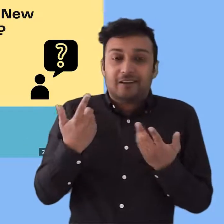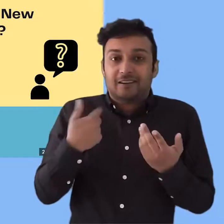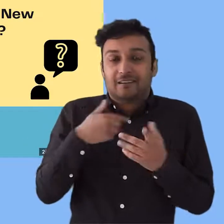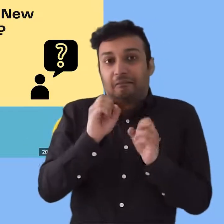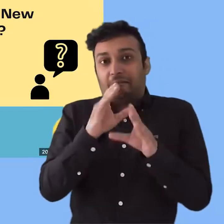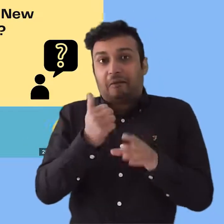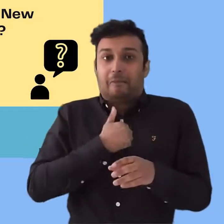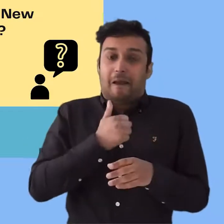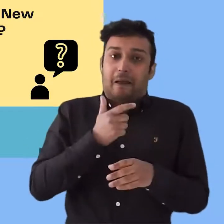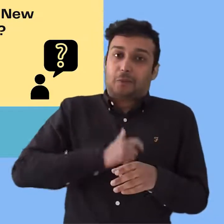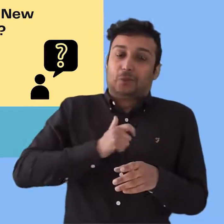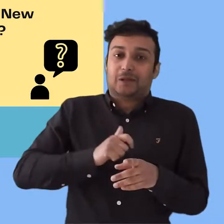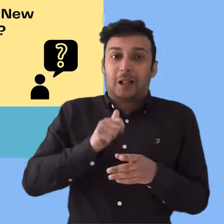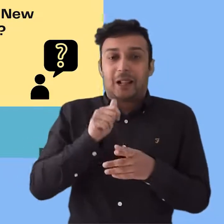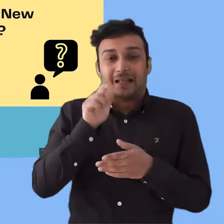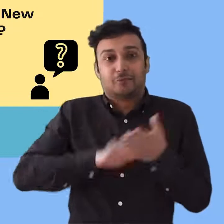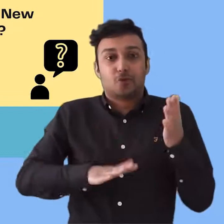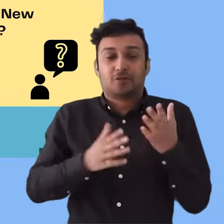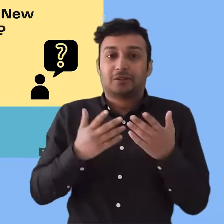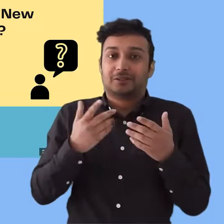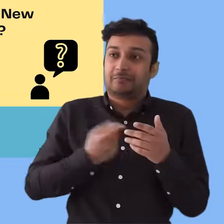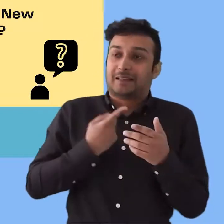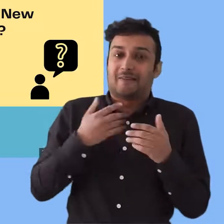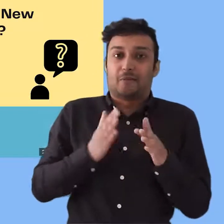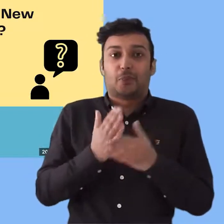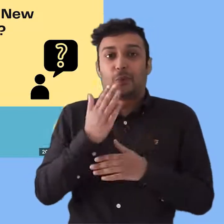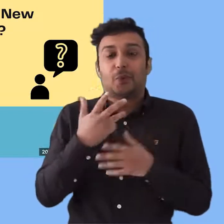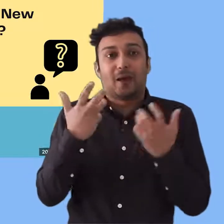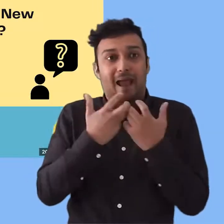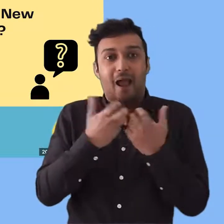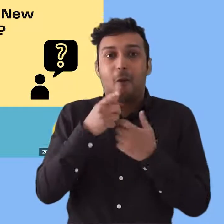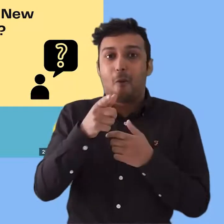New Year was celebrated in my school, which was quite othering, but